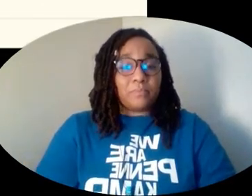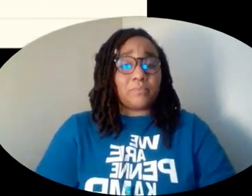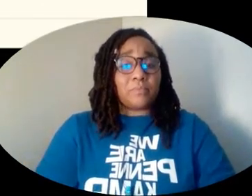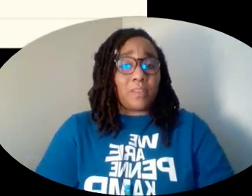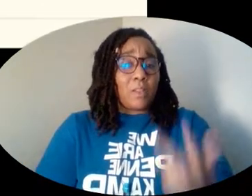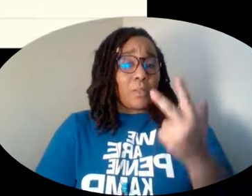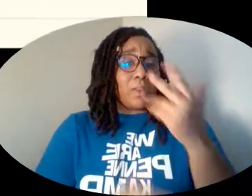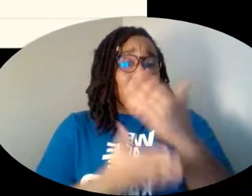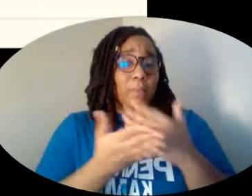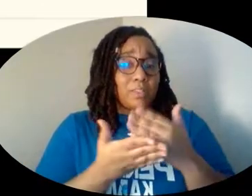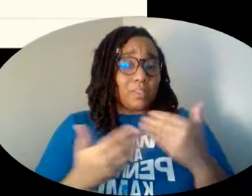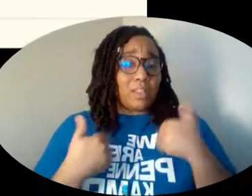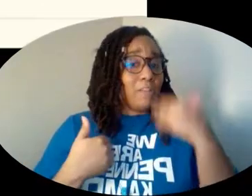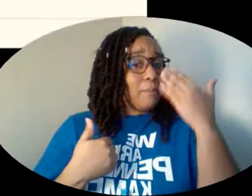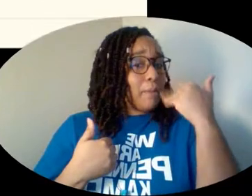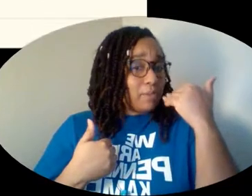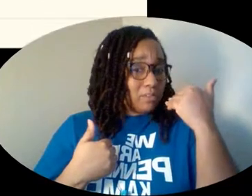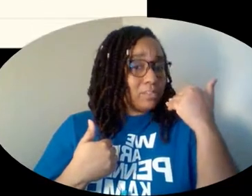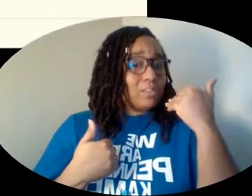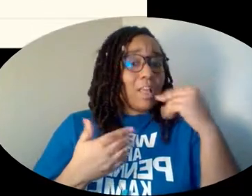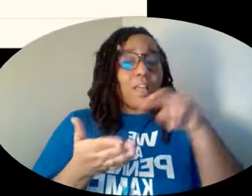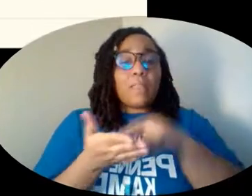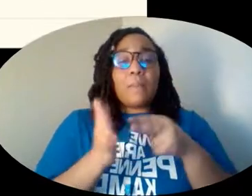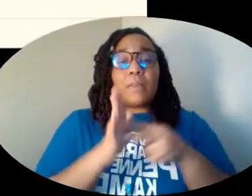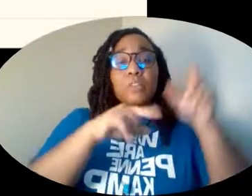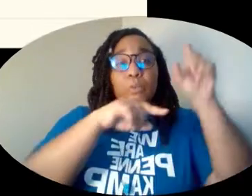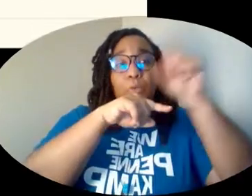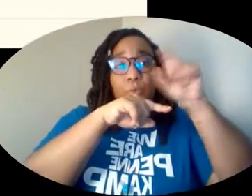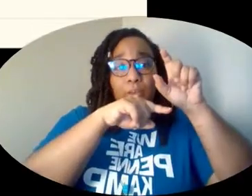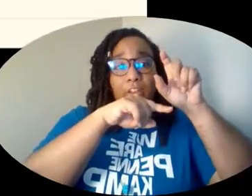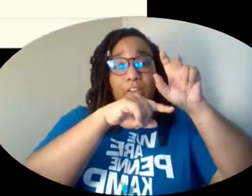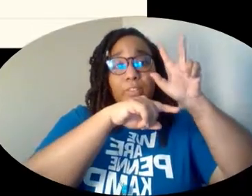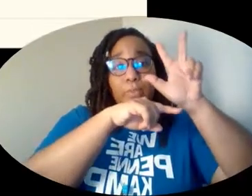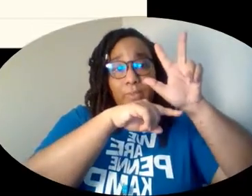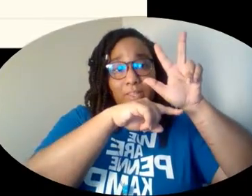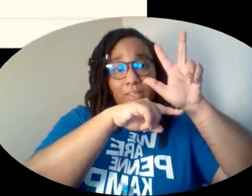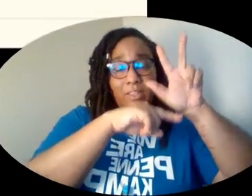Since 3 slices have peppers, the numerator is 3.